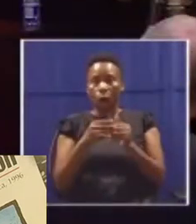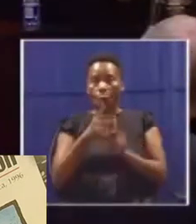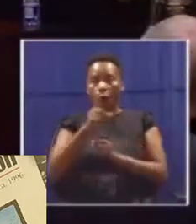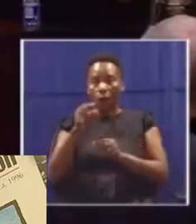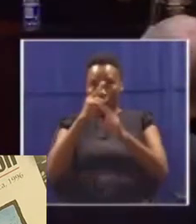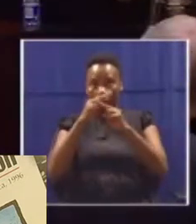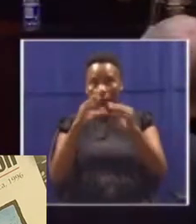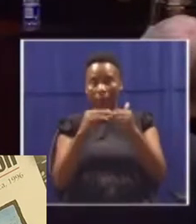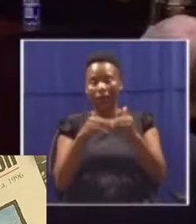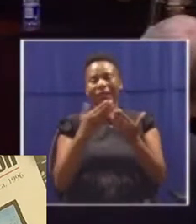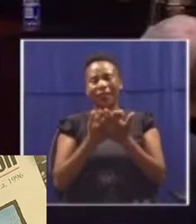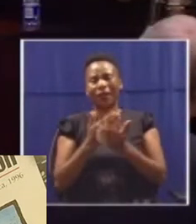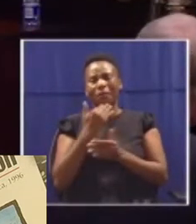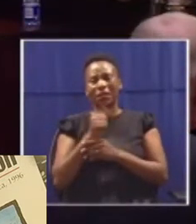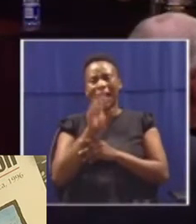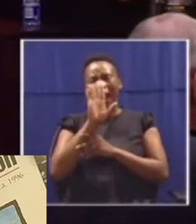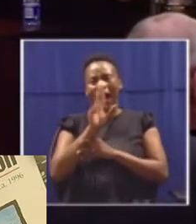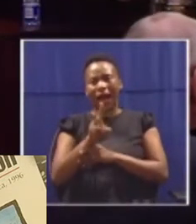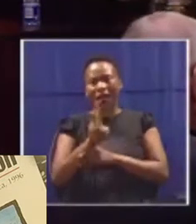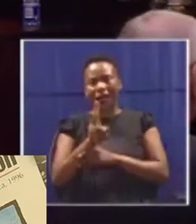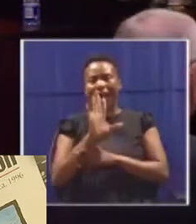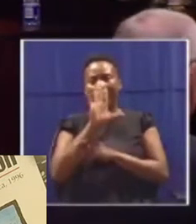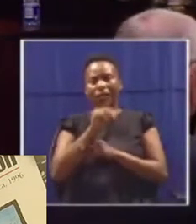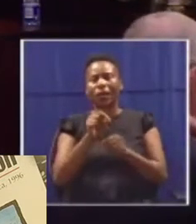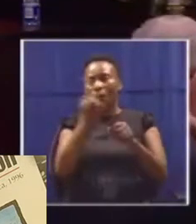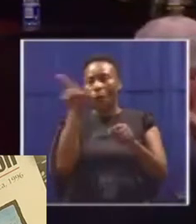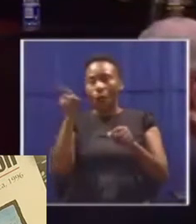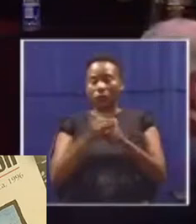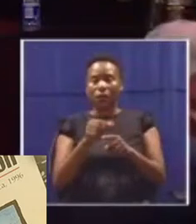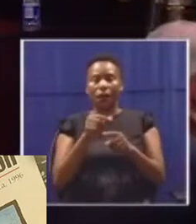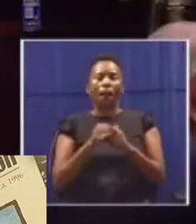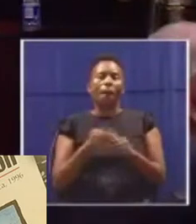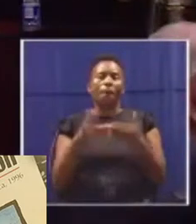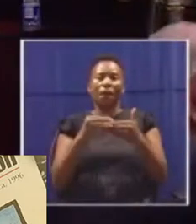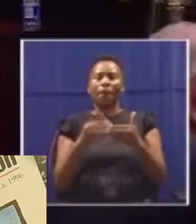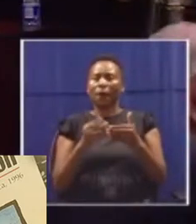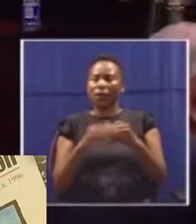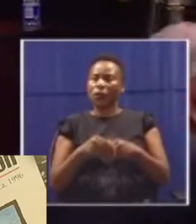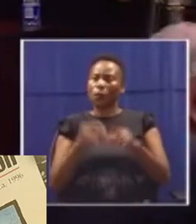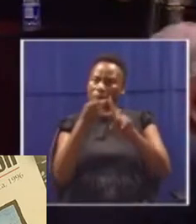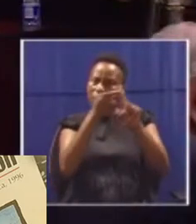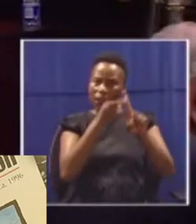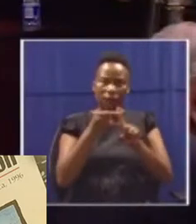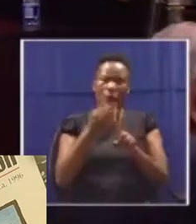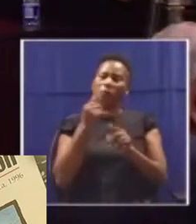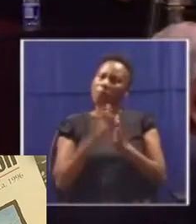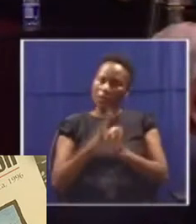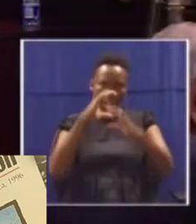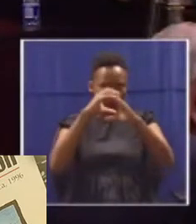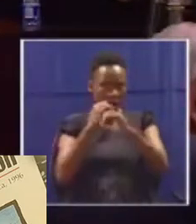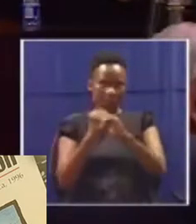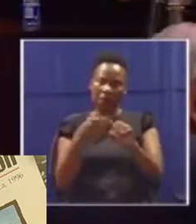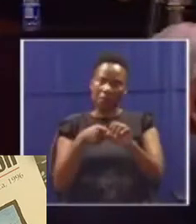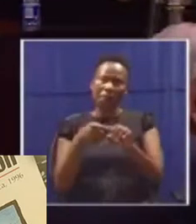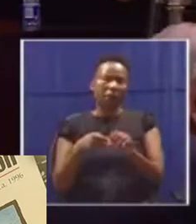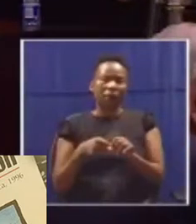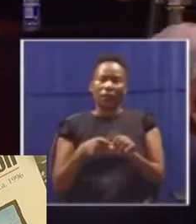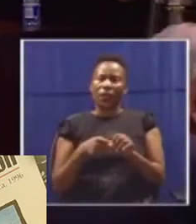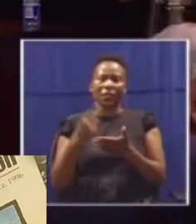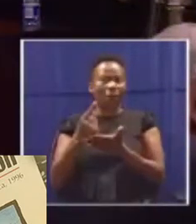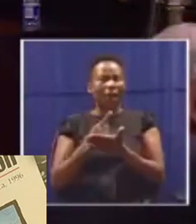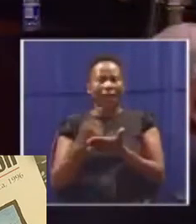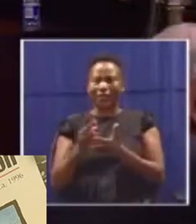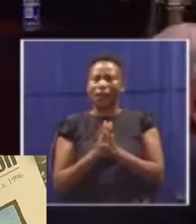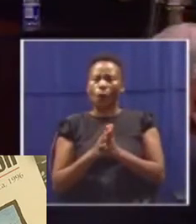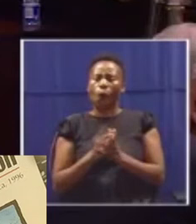may I once again request those members on the virtual platform to pay attention firstly to the debate, because if you just switch on your microphone,